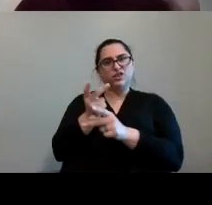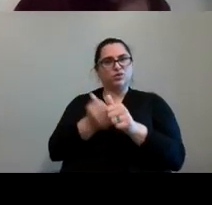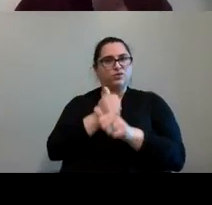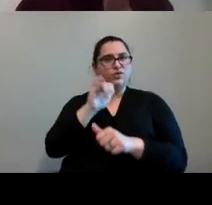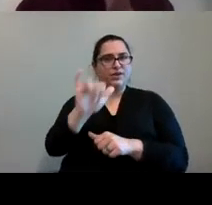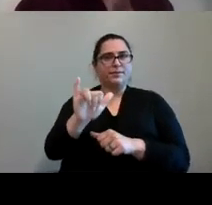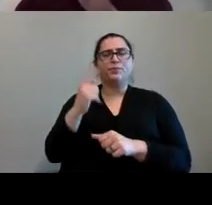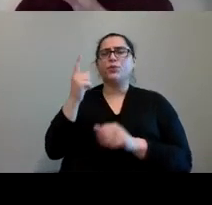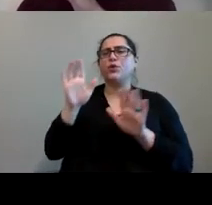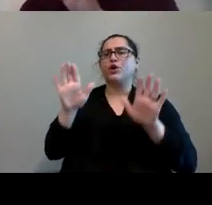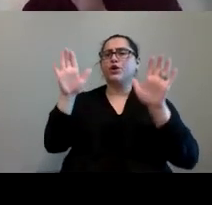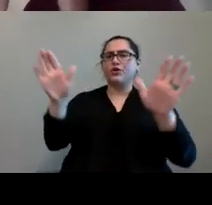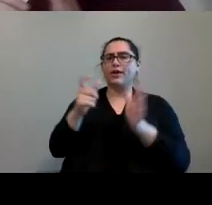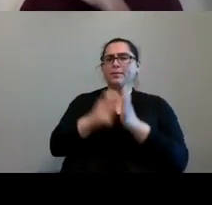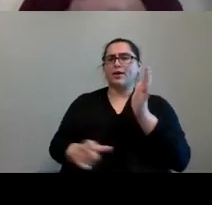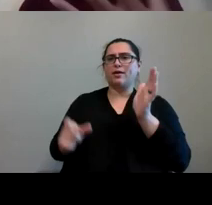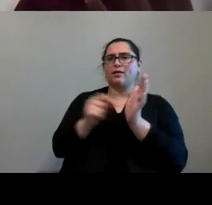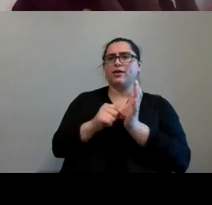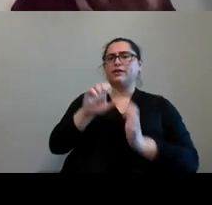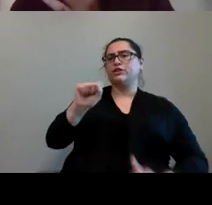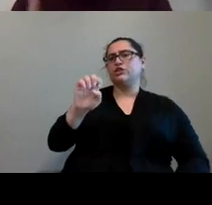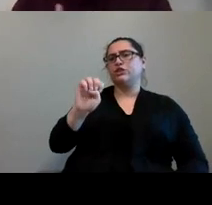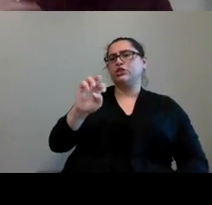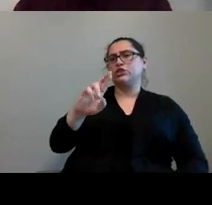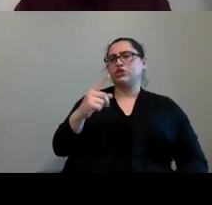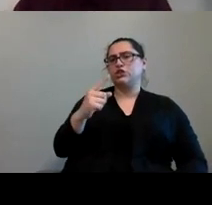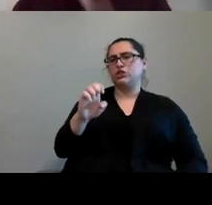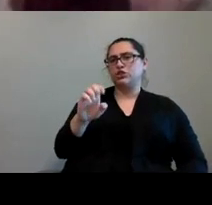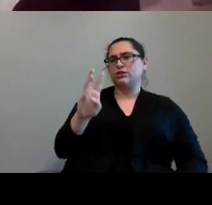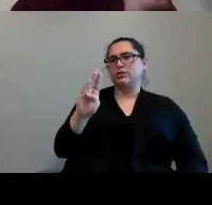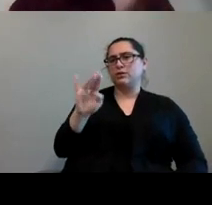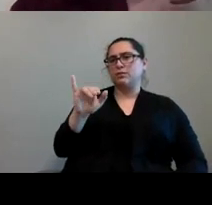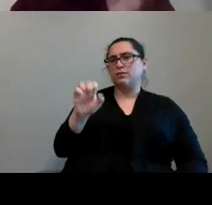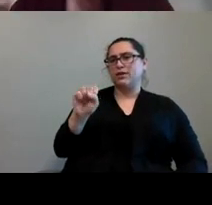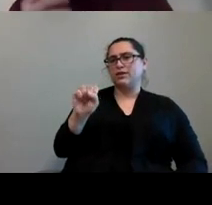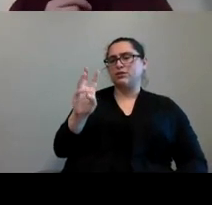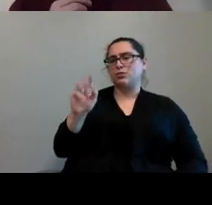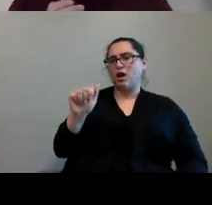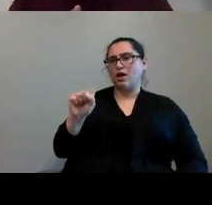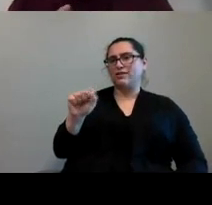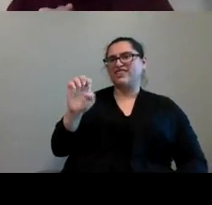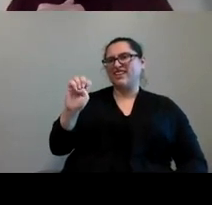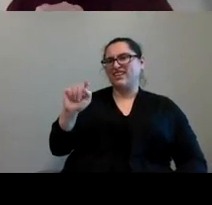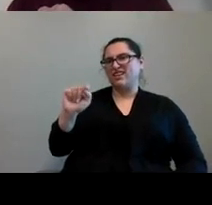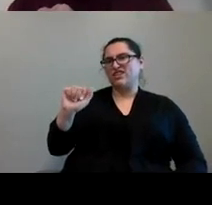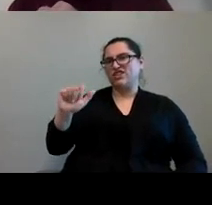by Serge Biswas et al. The low end paper, and I think they train on as little as